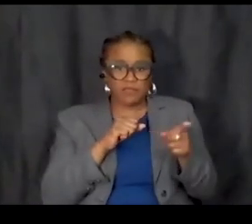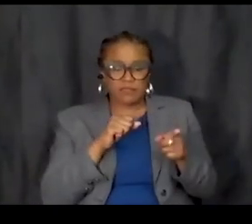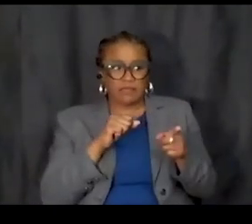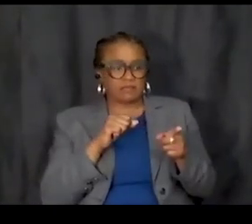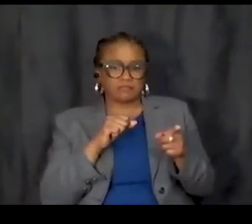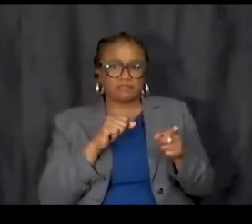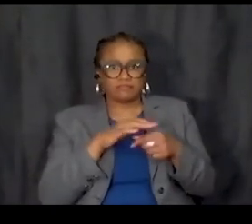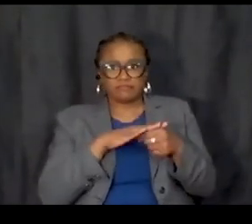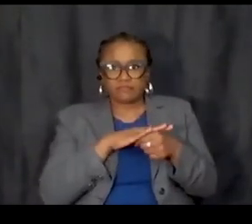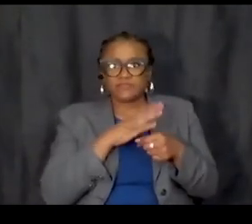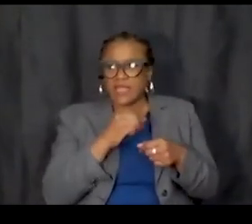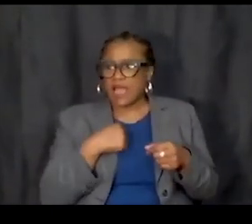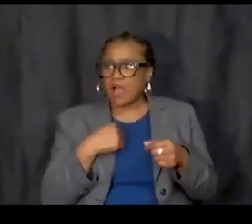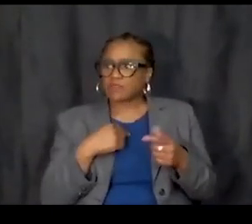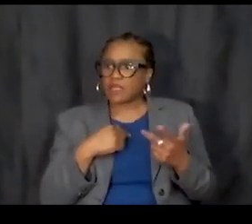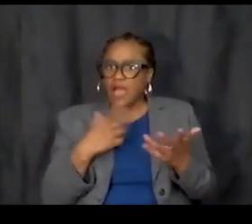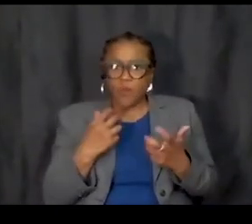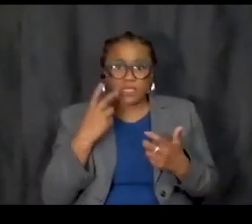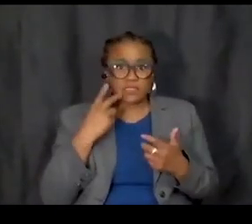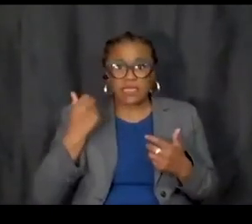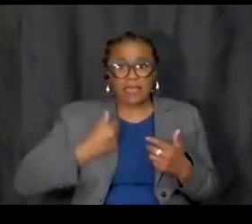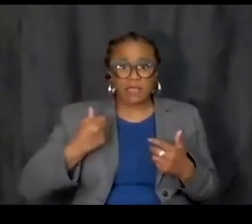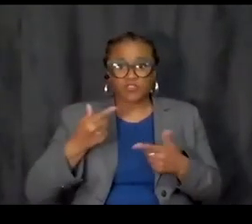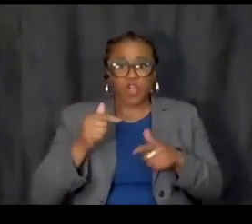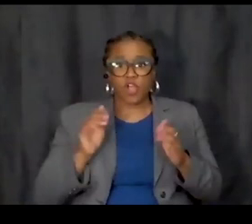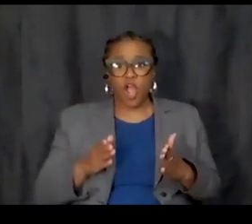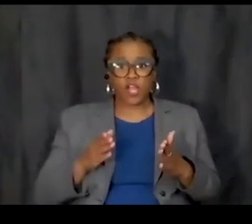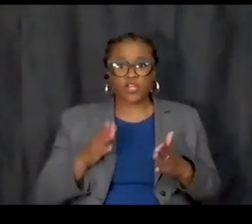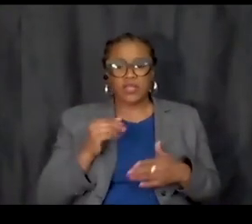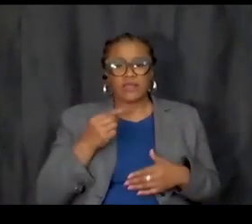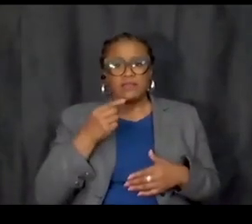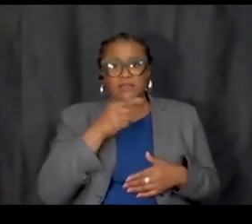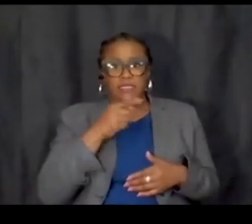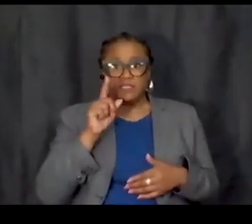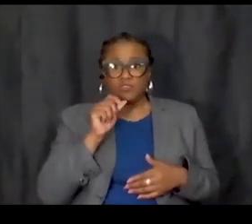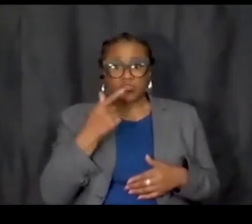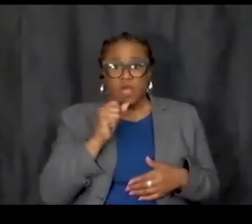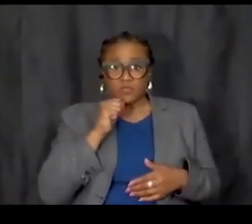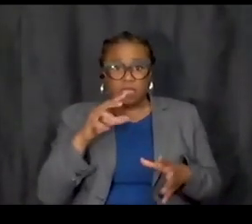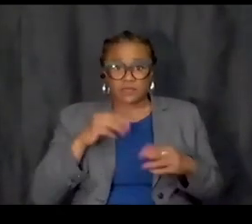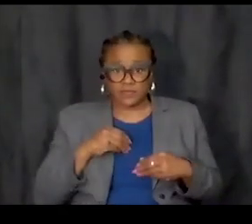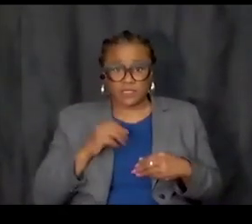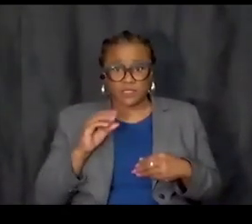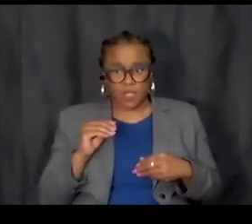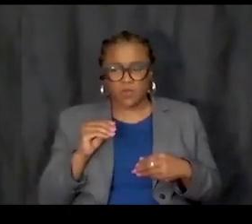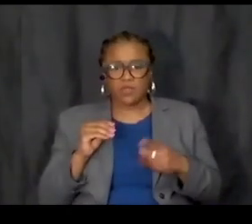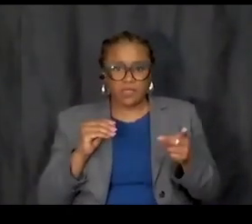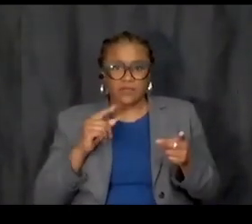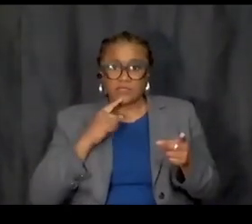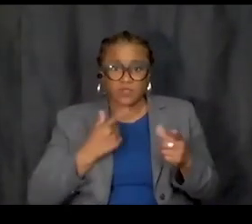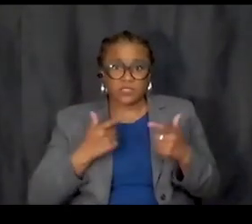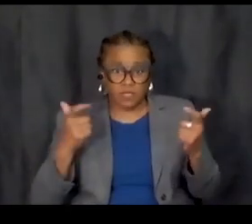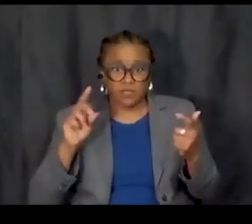Gangster Gardener. Well, his dogs were not having it. So like, he has like serious big dogs and they were barking. And so all I